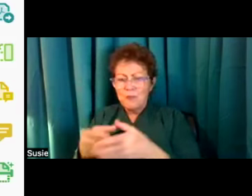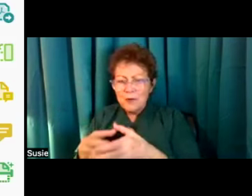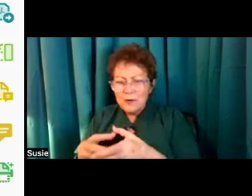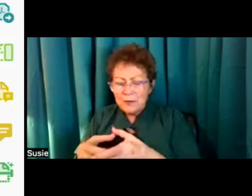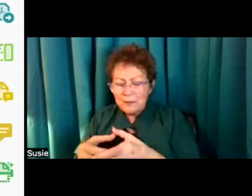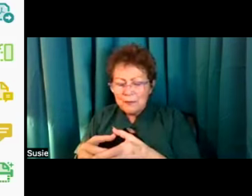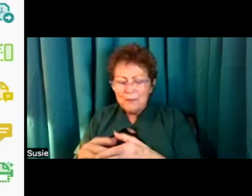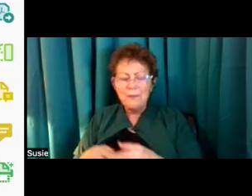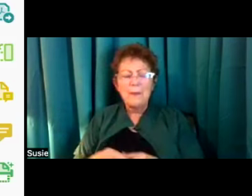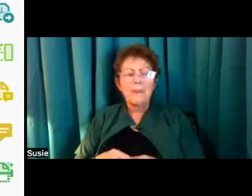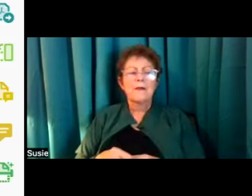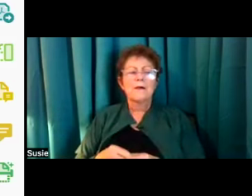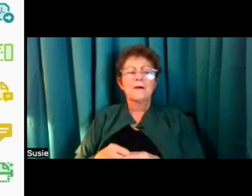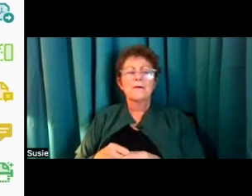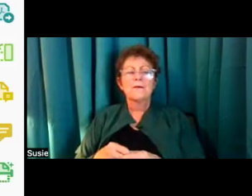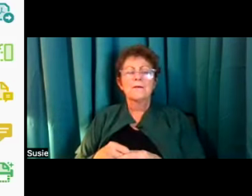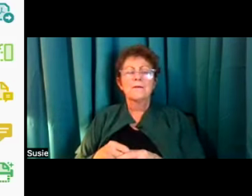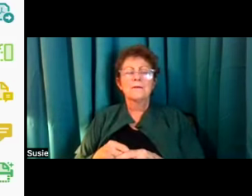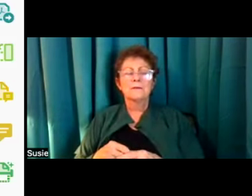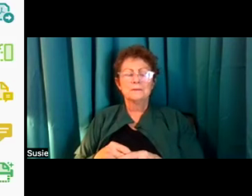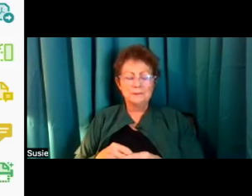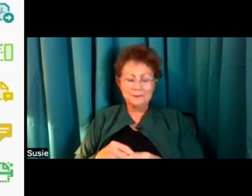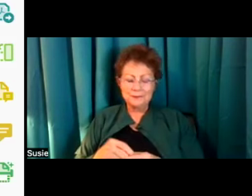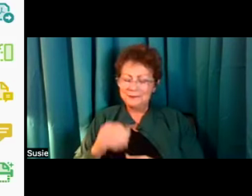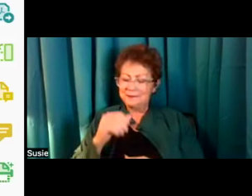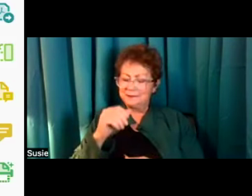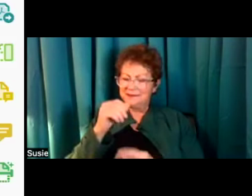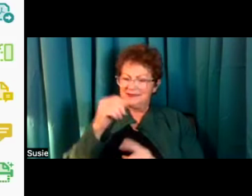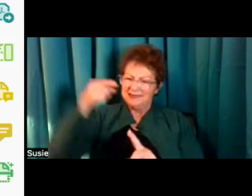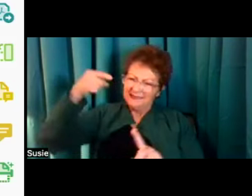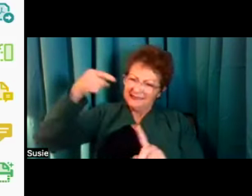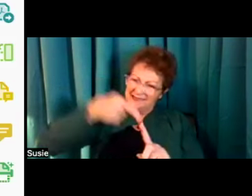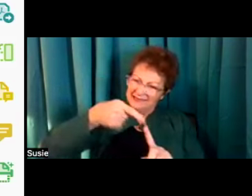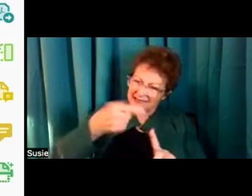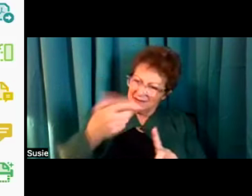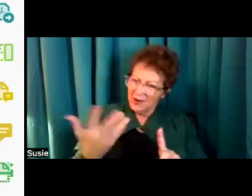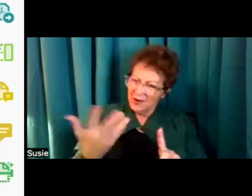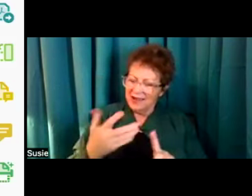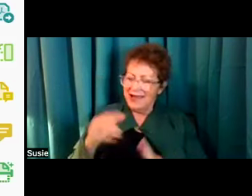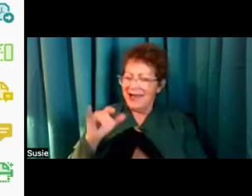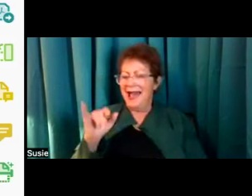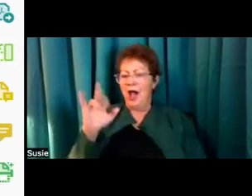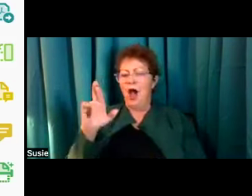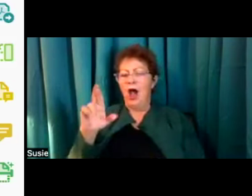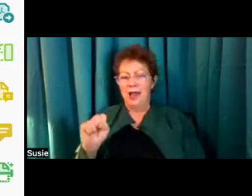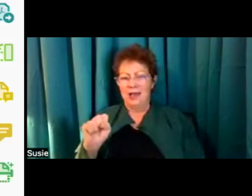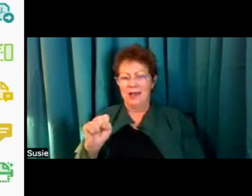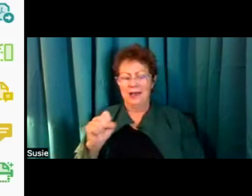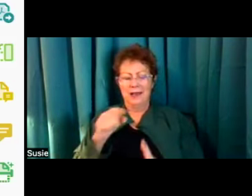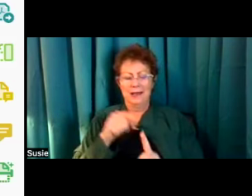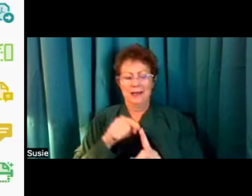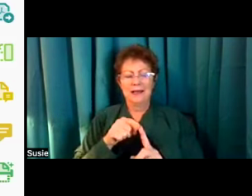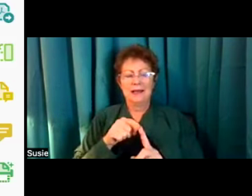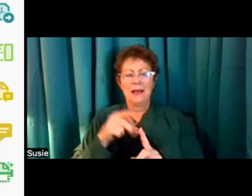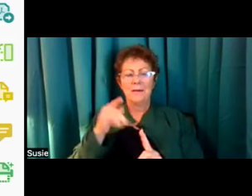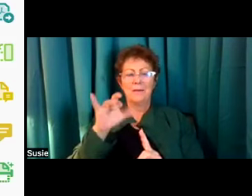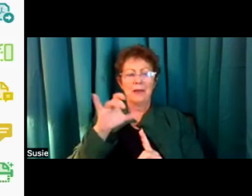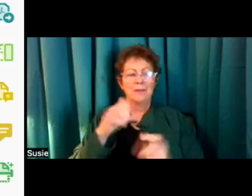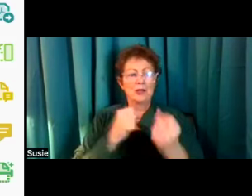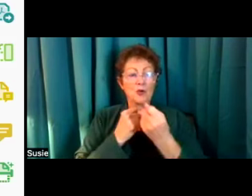And so the nuts and bolts of that is the IRS has what's called the public support test, which